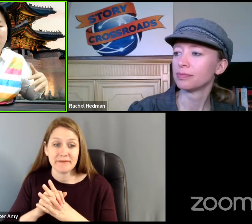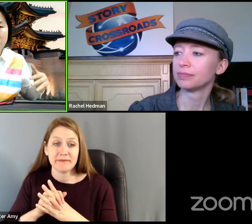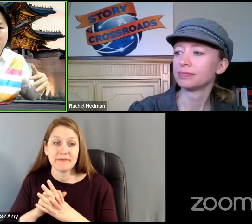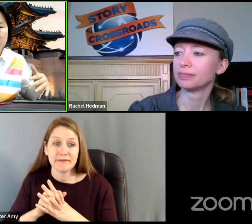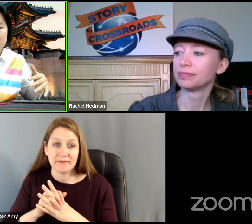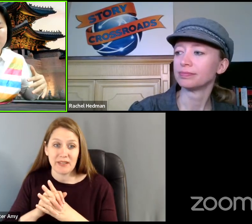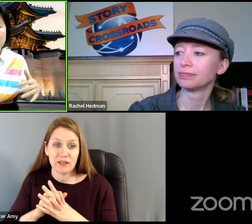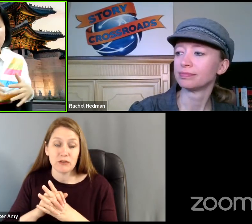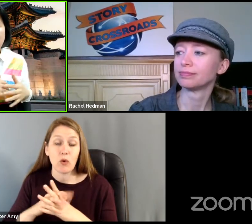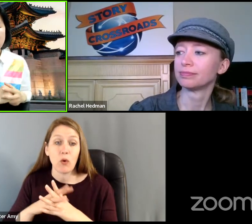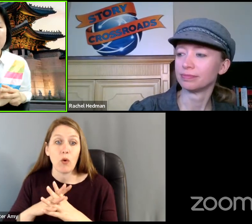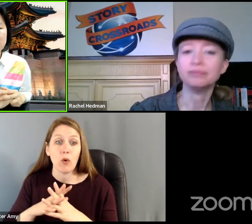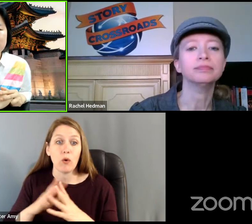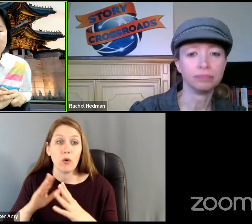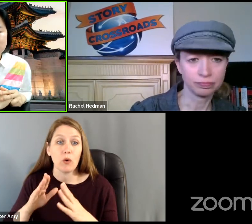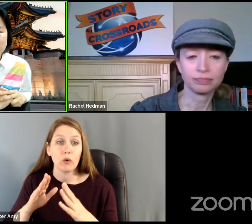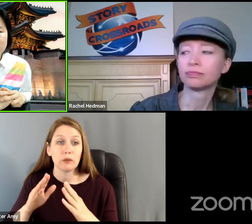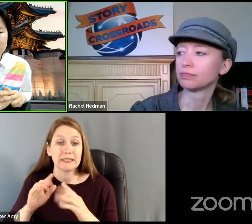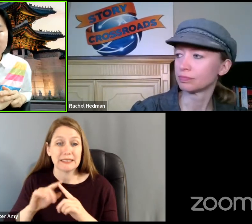Various level.